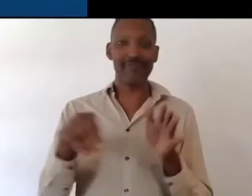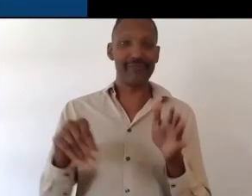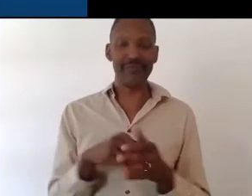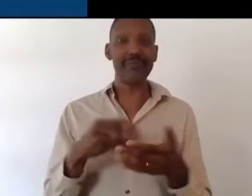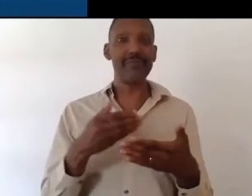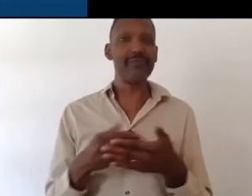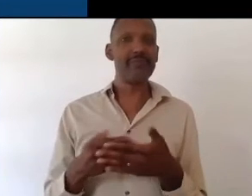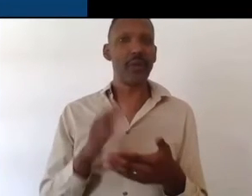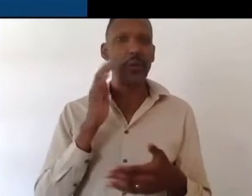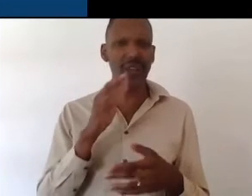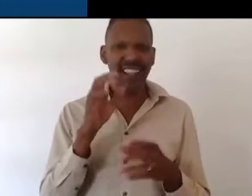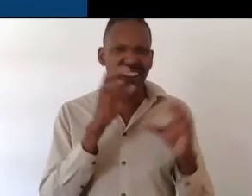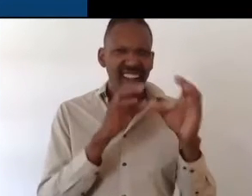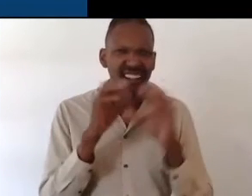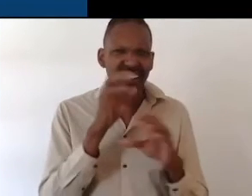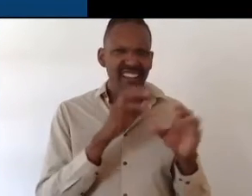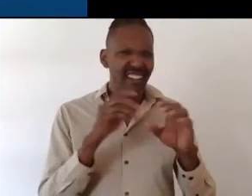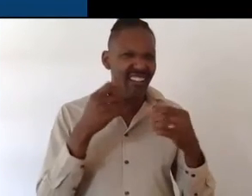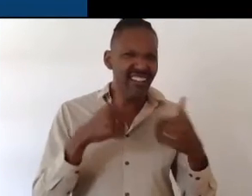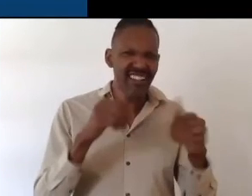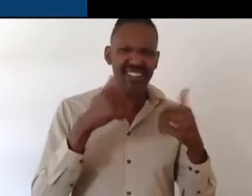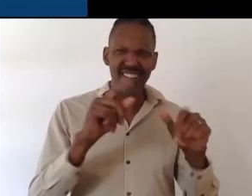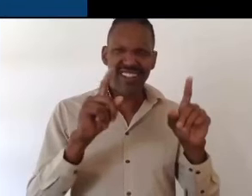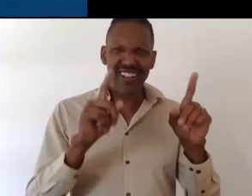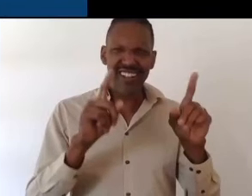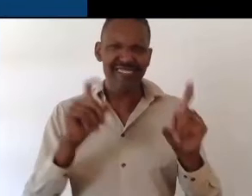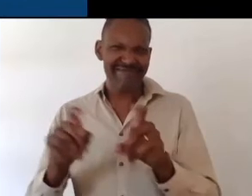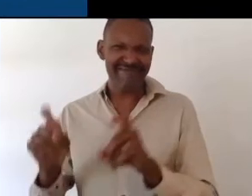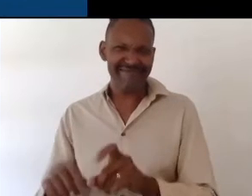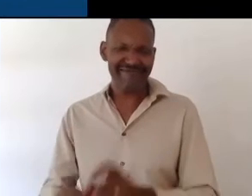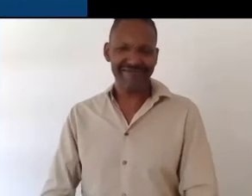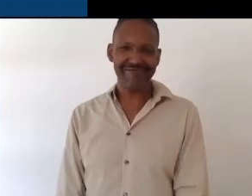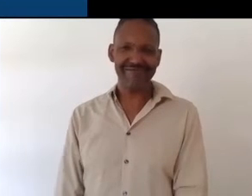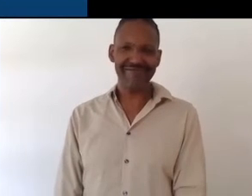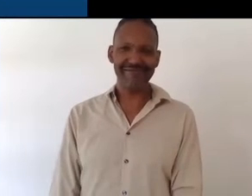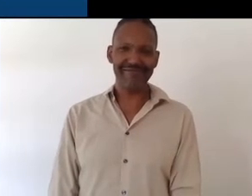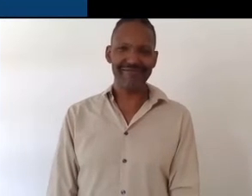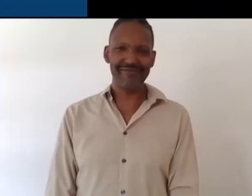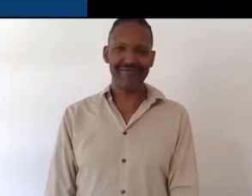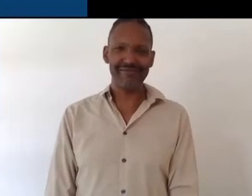Is it moving? You're making it move.